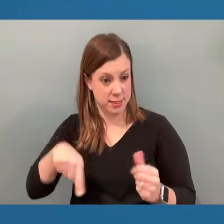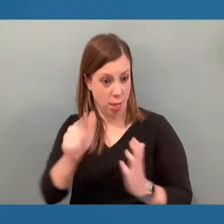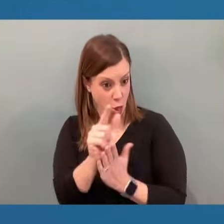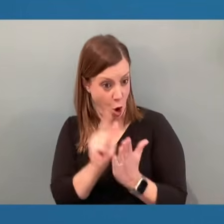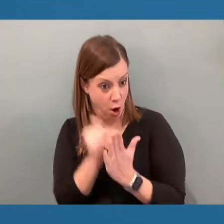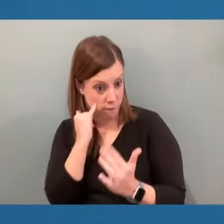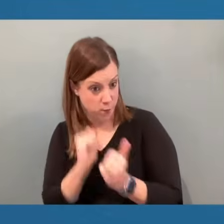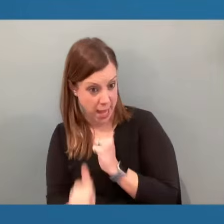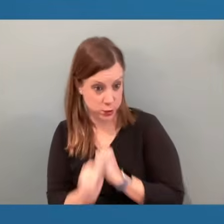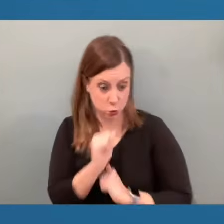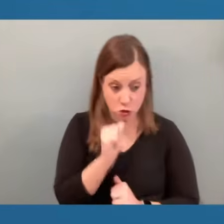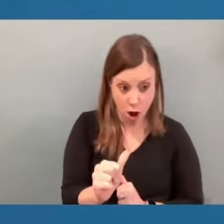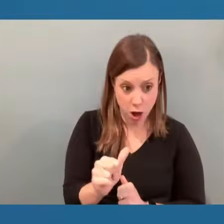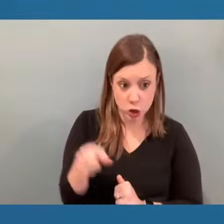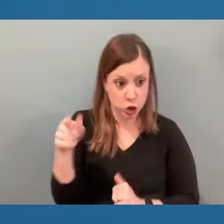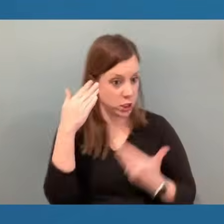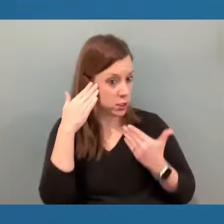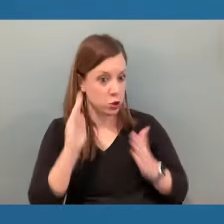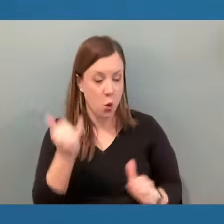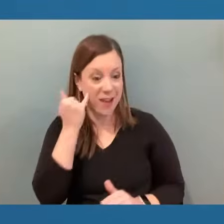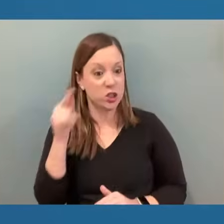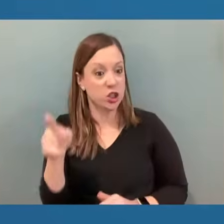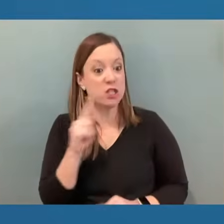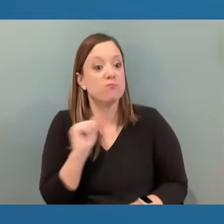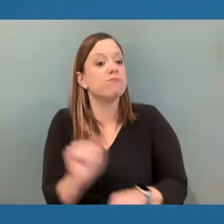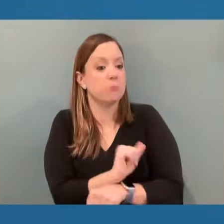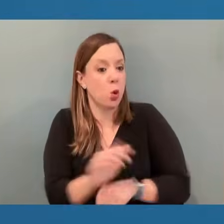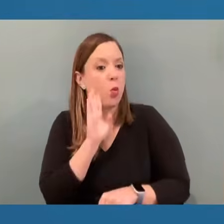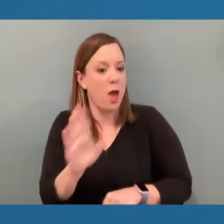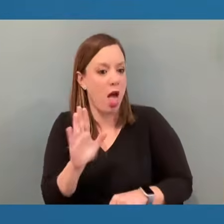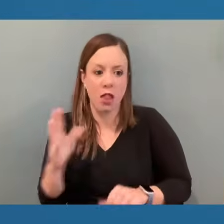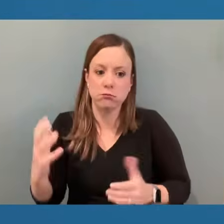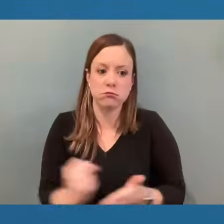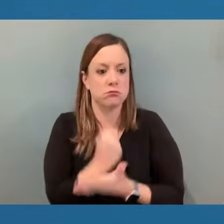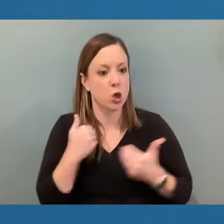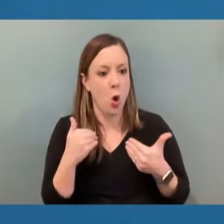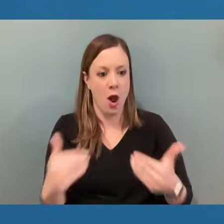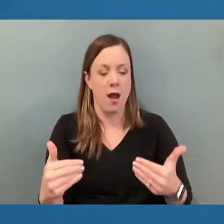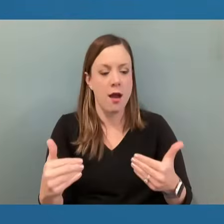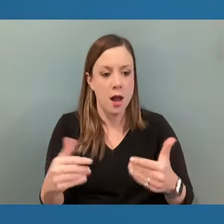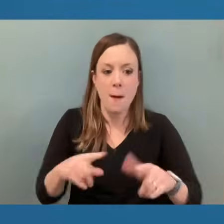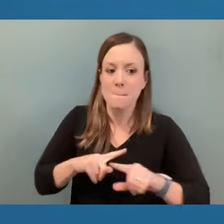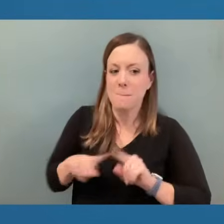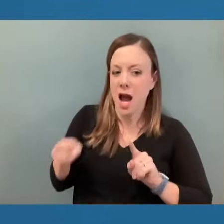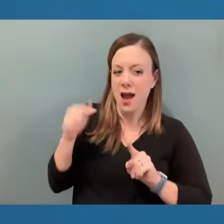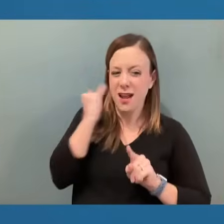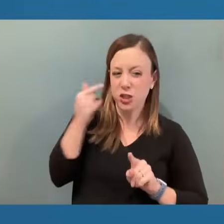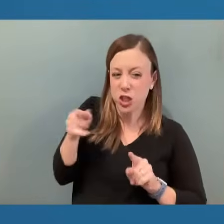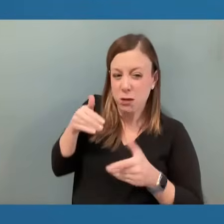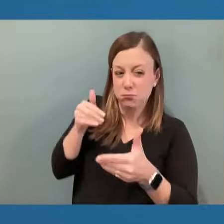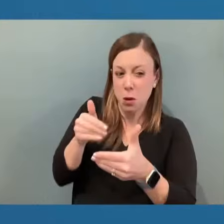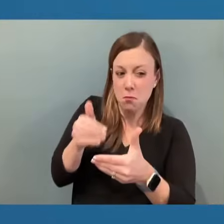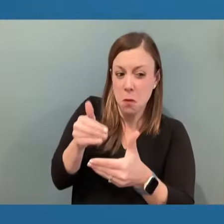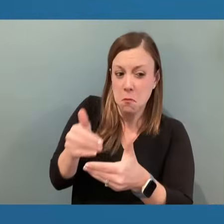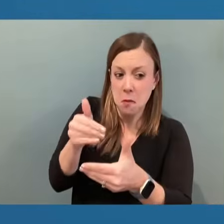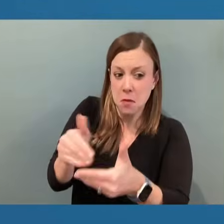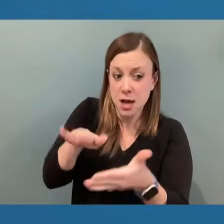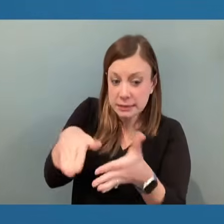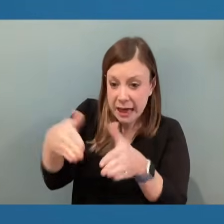it's available for when she's near death and in potentially horrible pain.